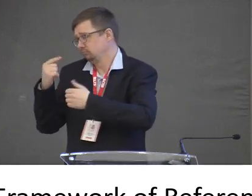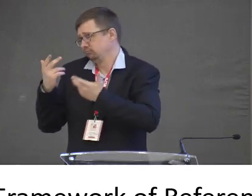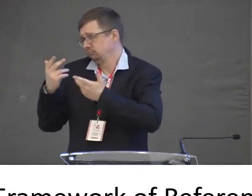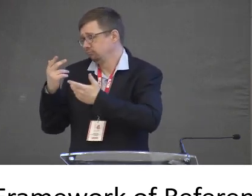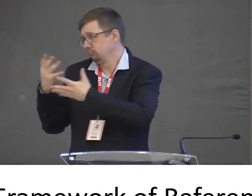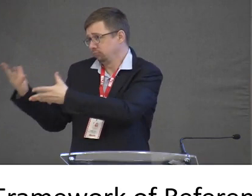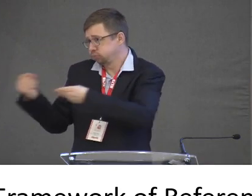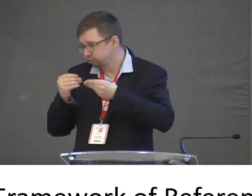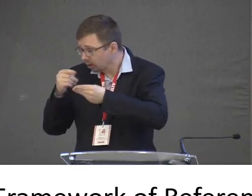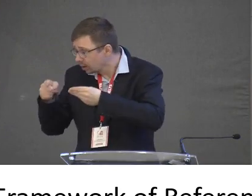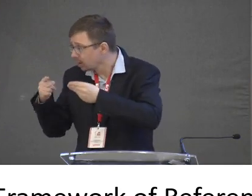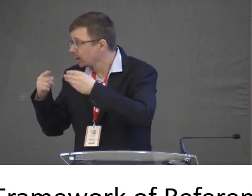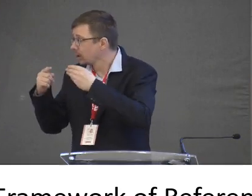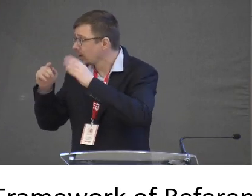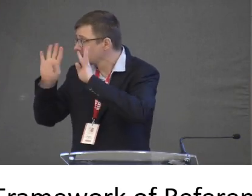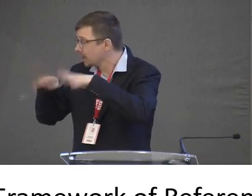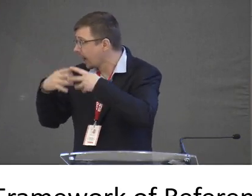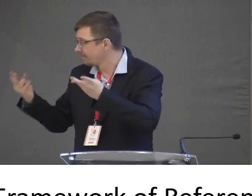language teachers.